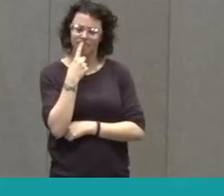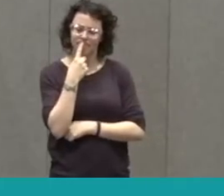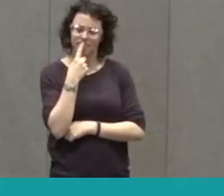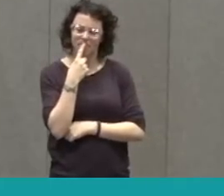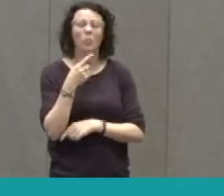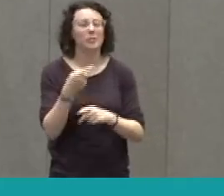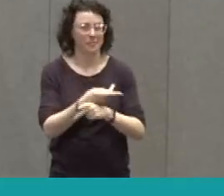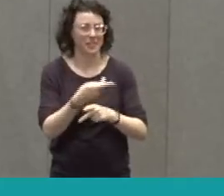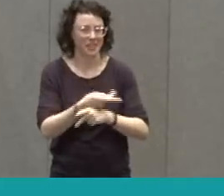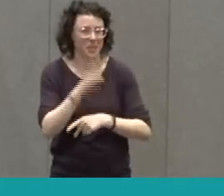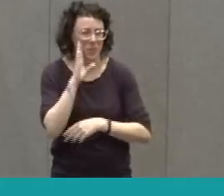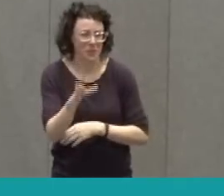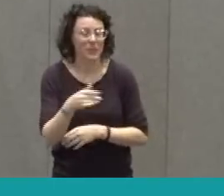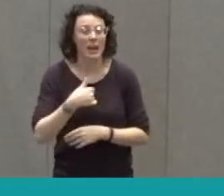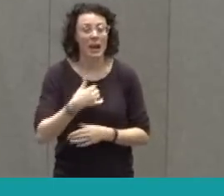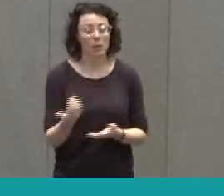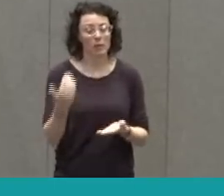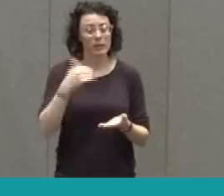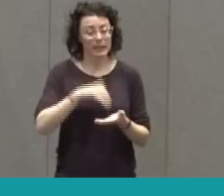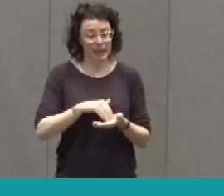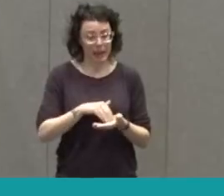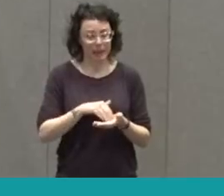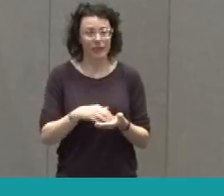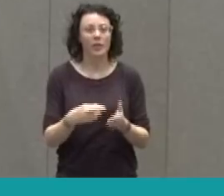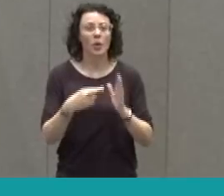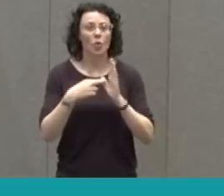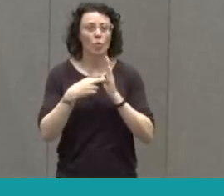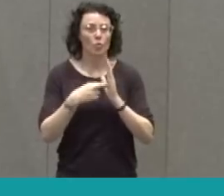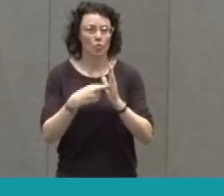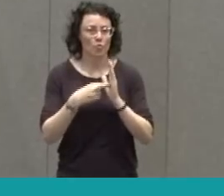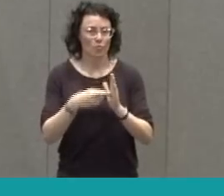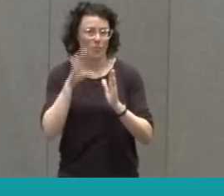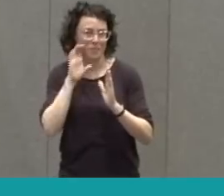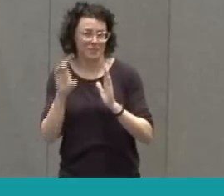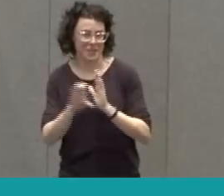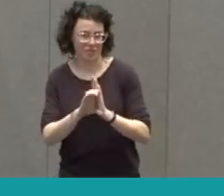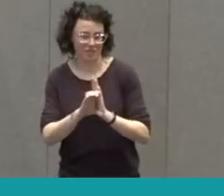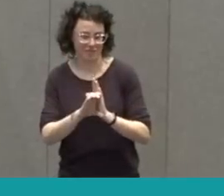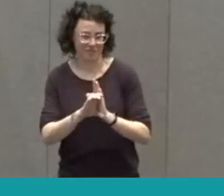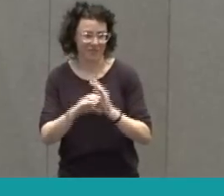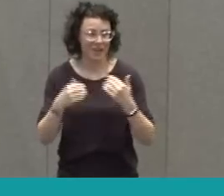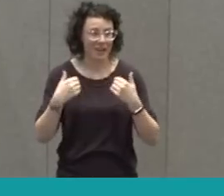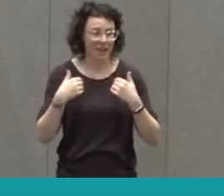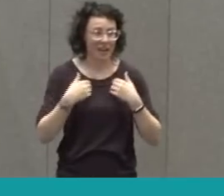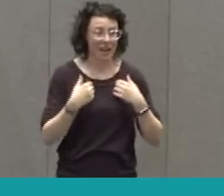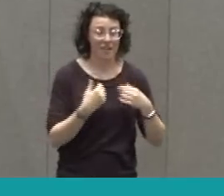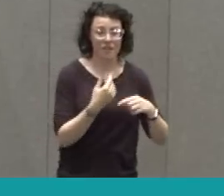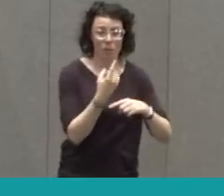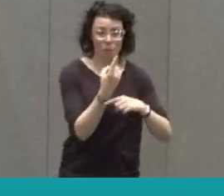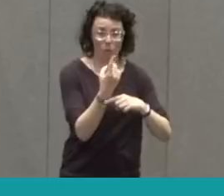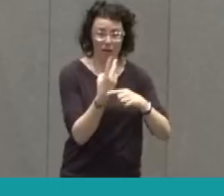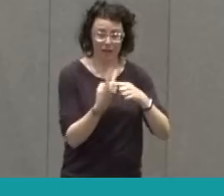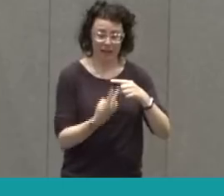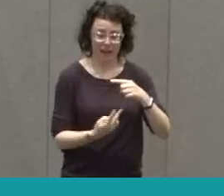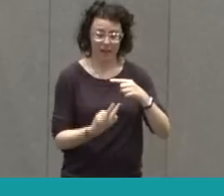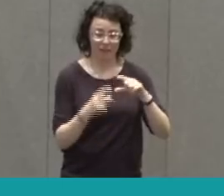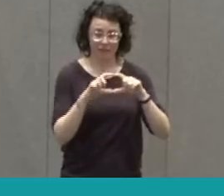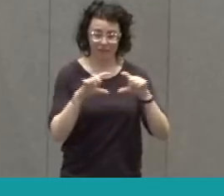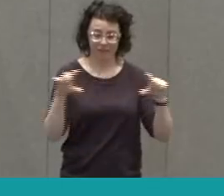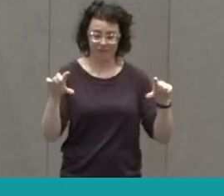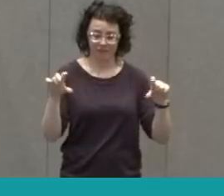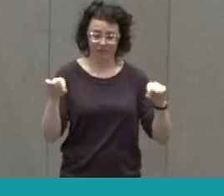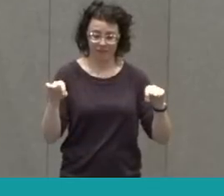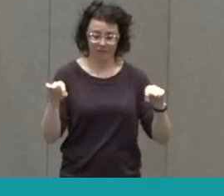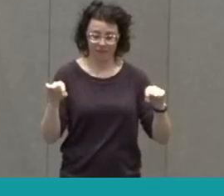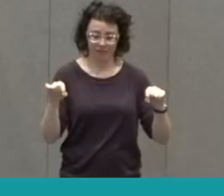representation because that's a quick, easy way to prove it. So I have my half, I have my thirds. I'm going to color in one